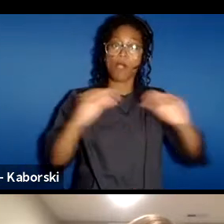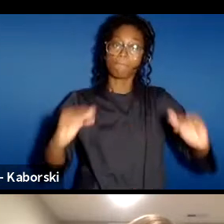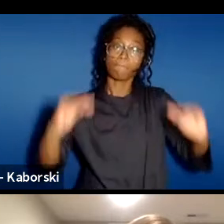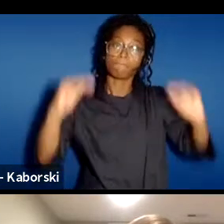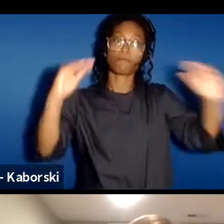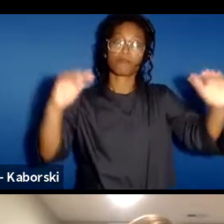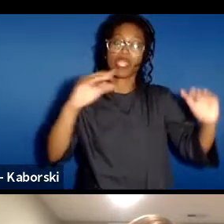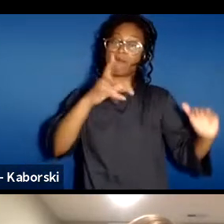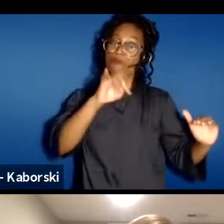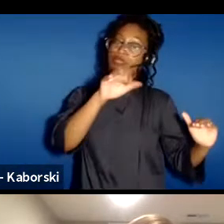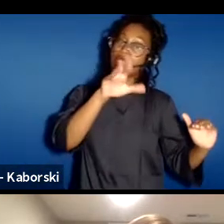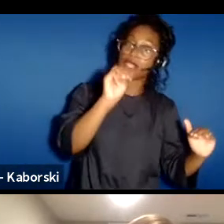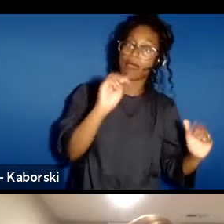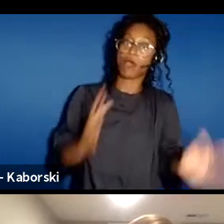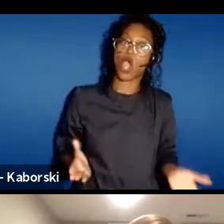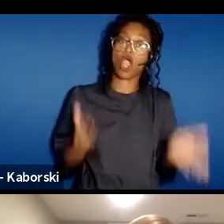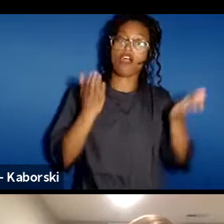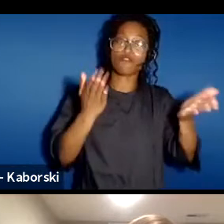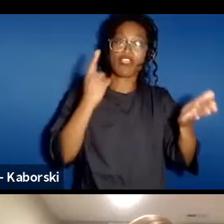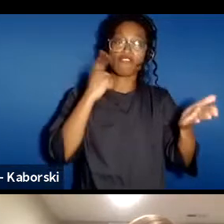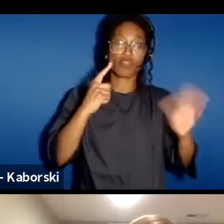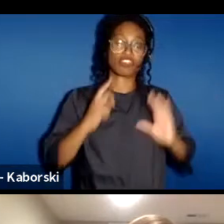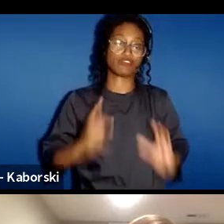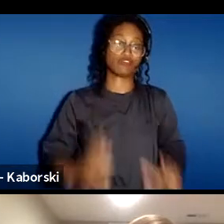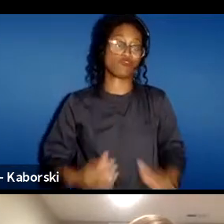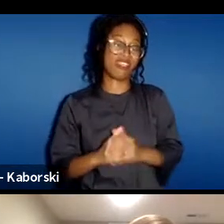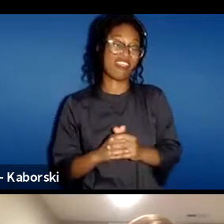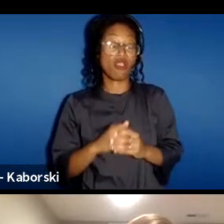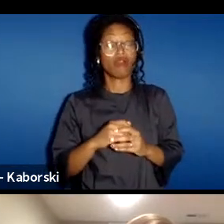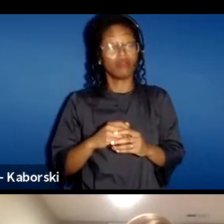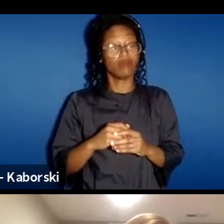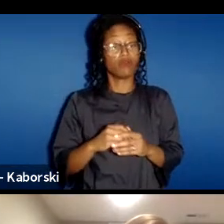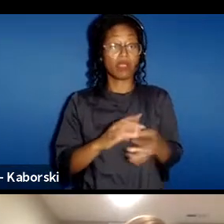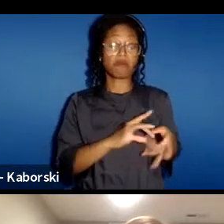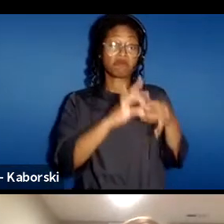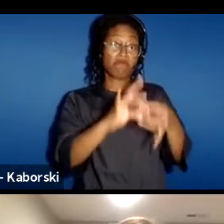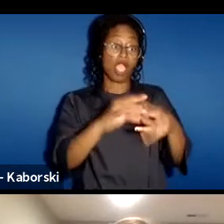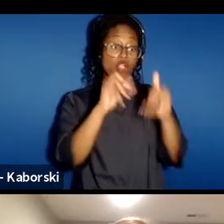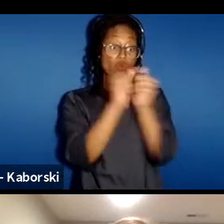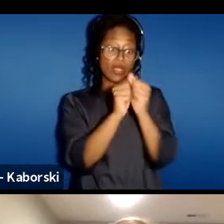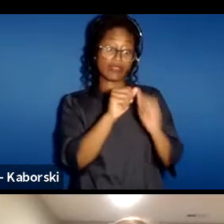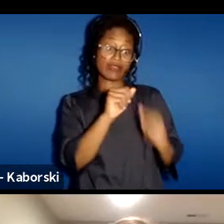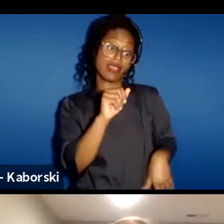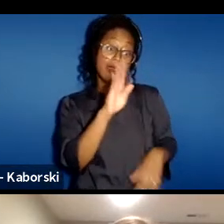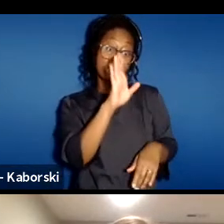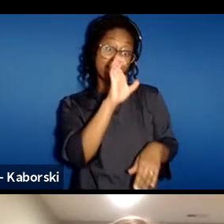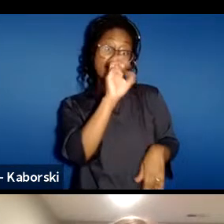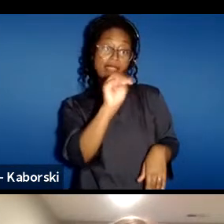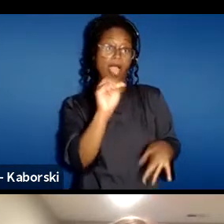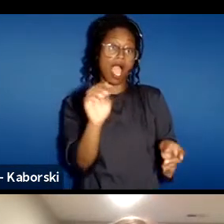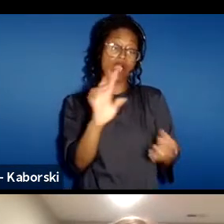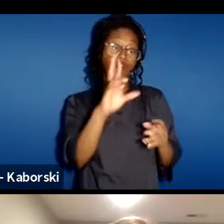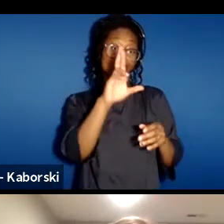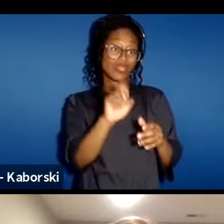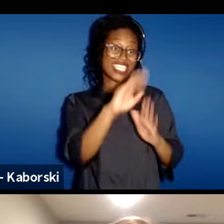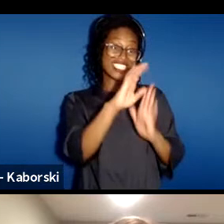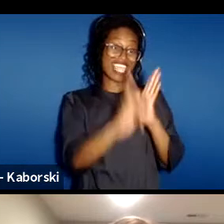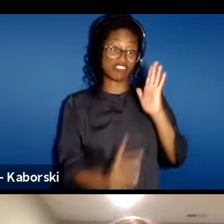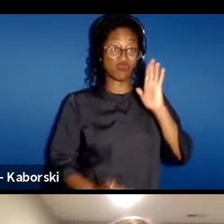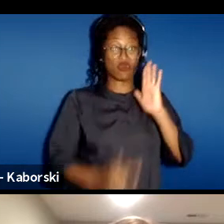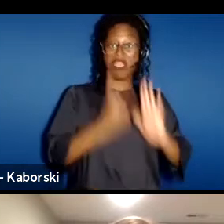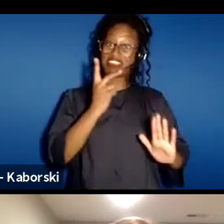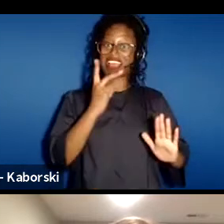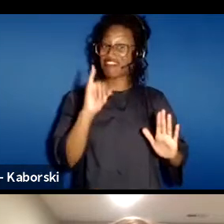for the consumer. And we had such a long relationship with Beam that I got to redesign it twice, which is a unique experience